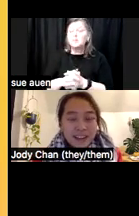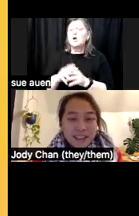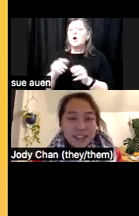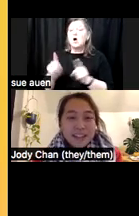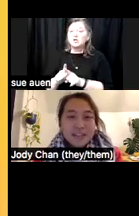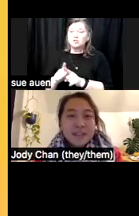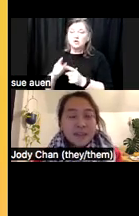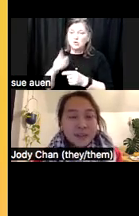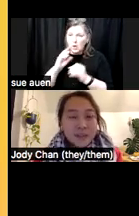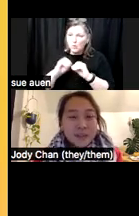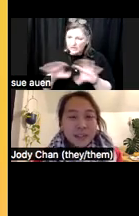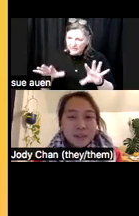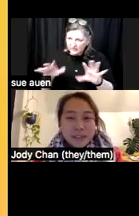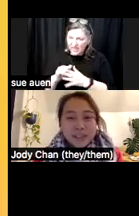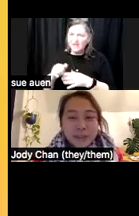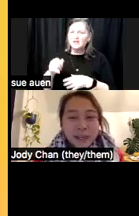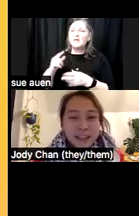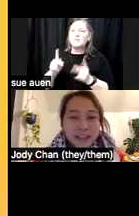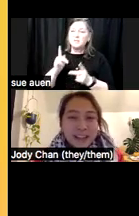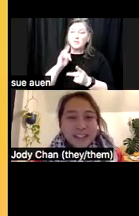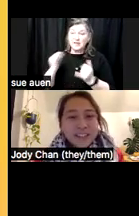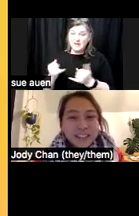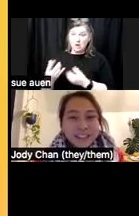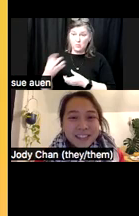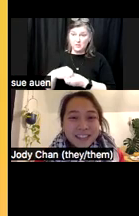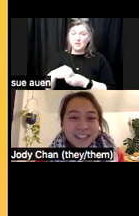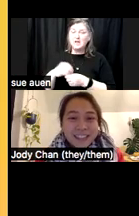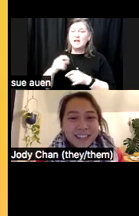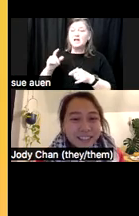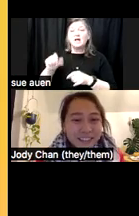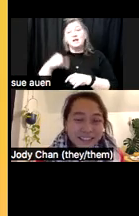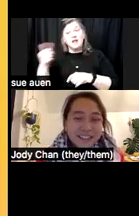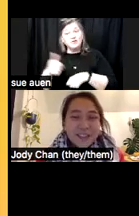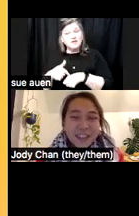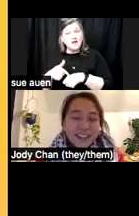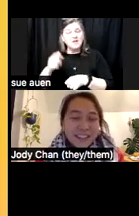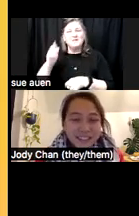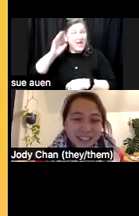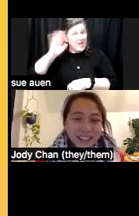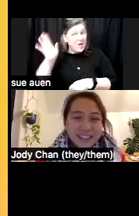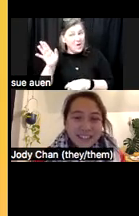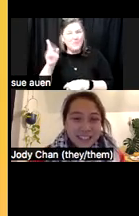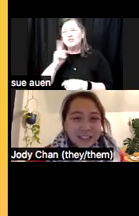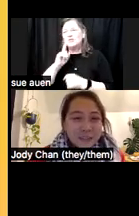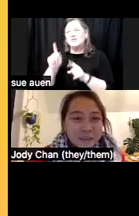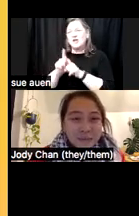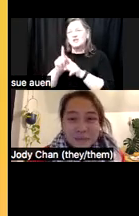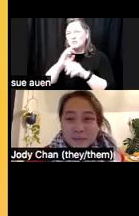that. And folks who are participating asynchronously, hello, you'll be getting all of that as